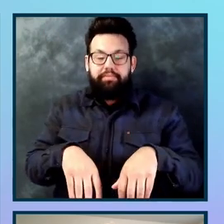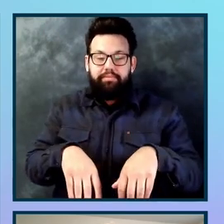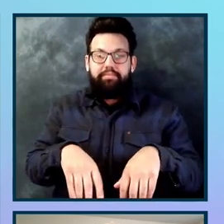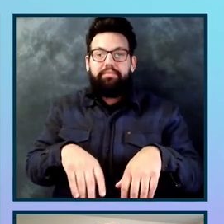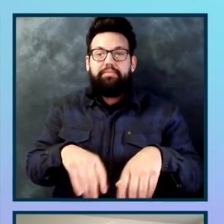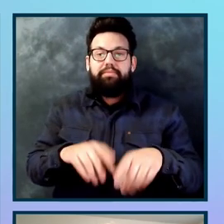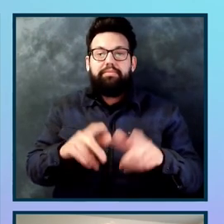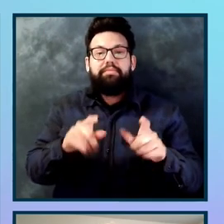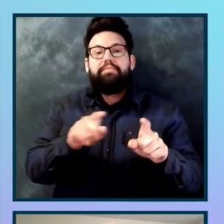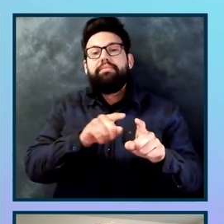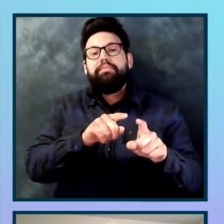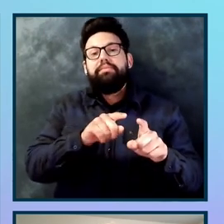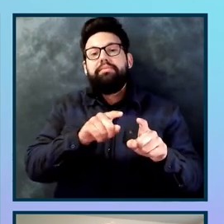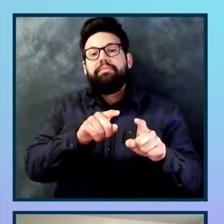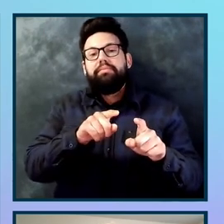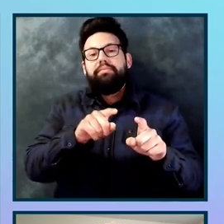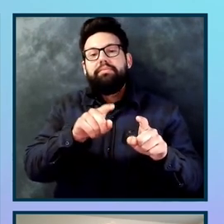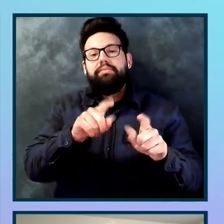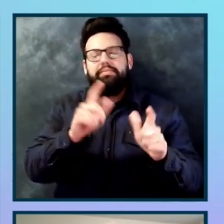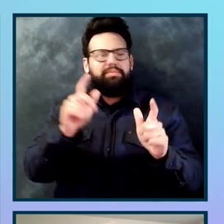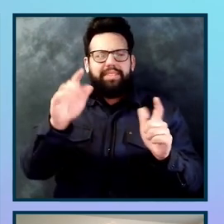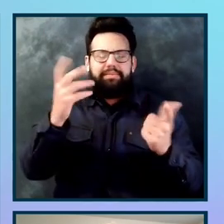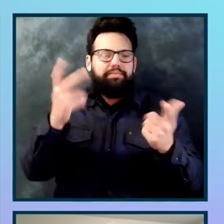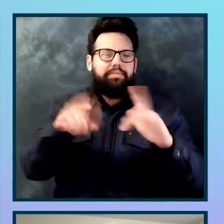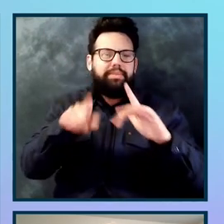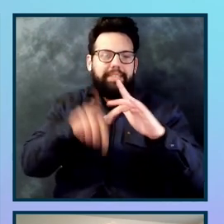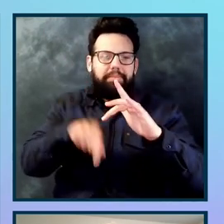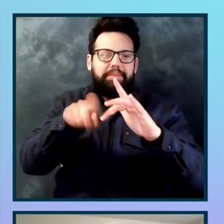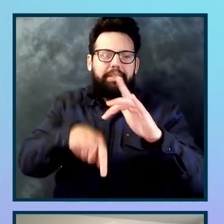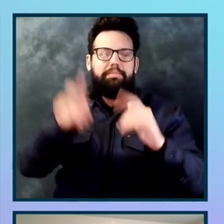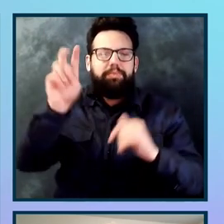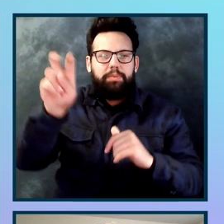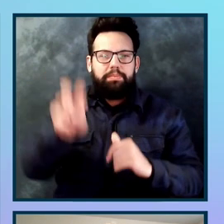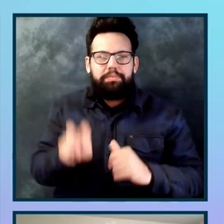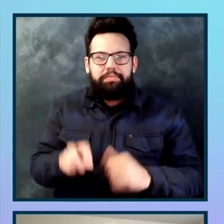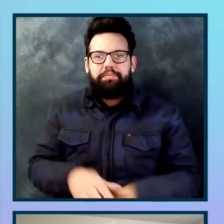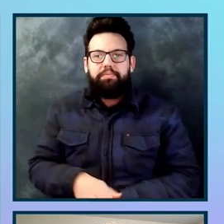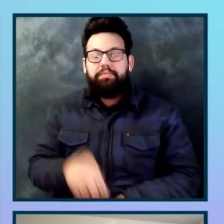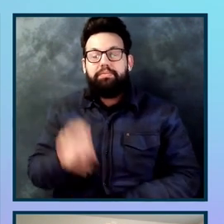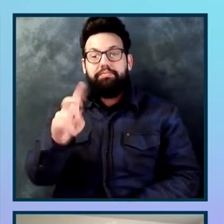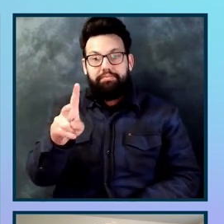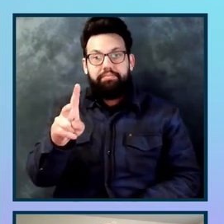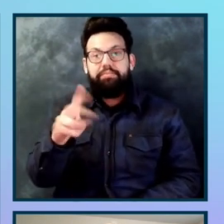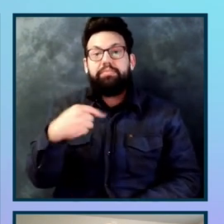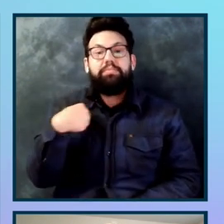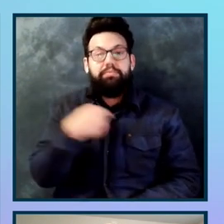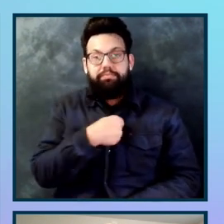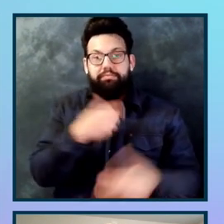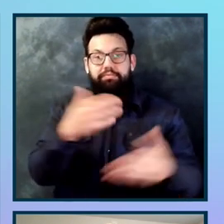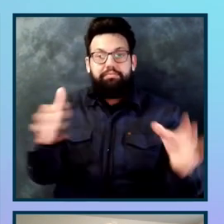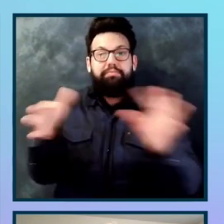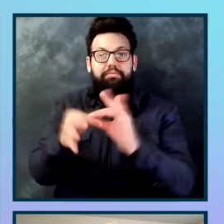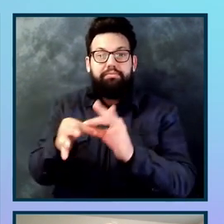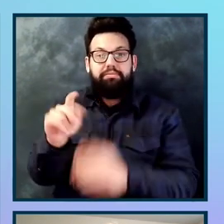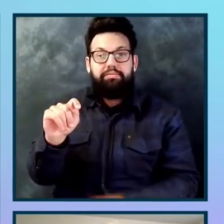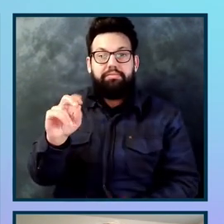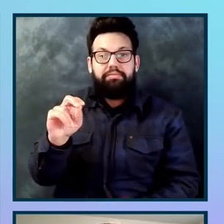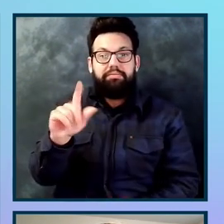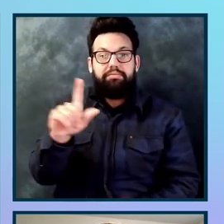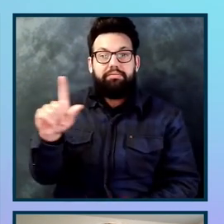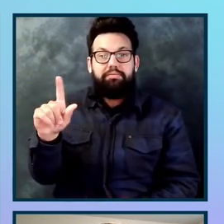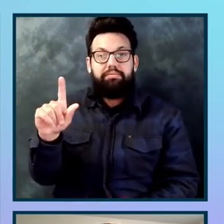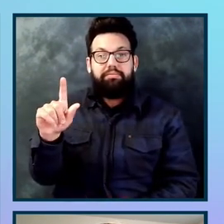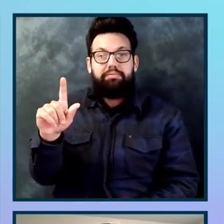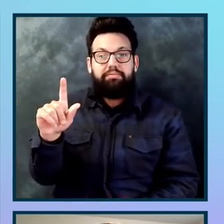to experience the heading level. Learn more about the ways in which the all right, so we have the toolbar activated. I'm not sure what it did. I think